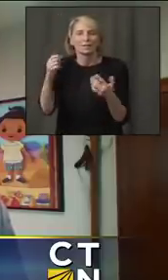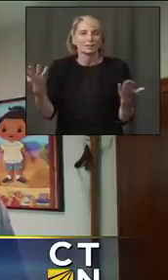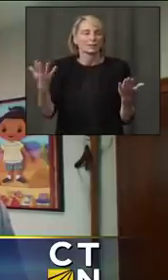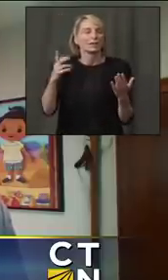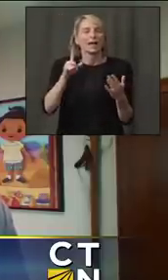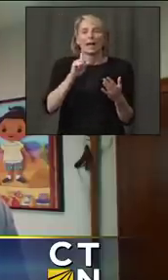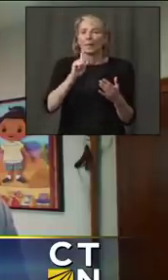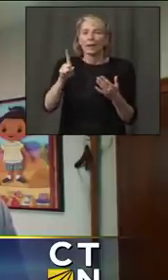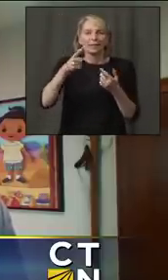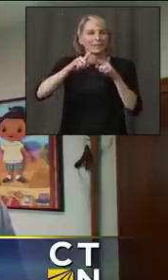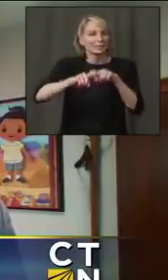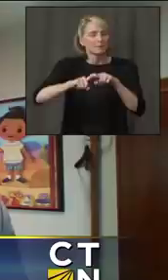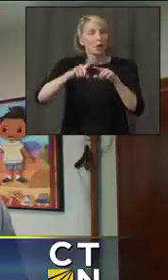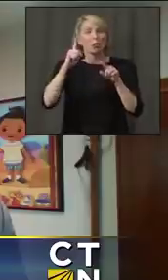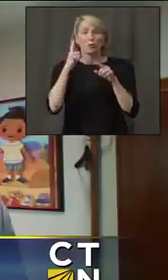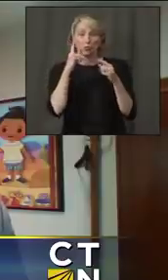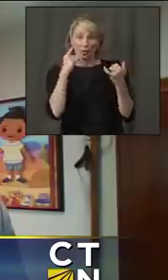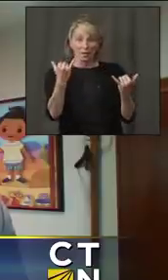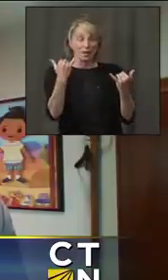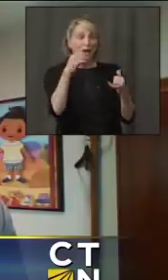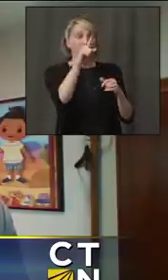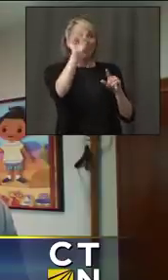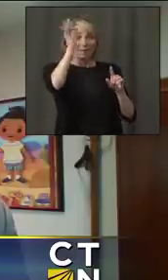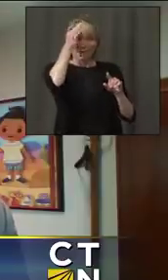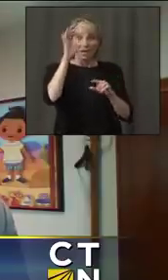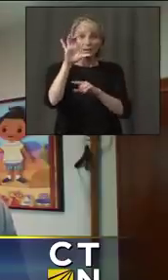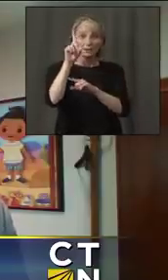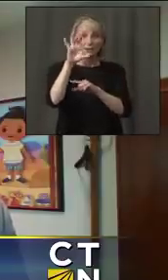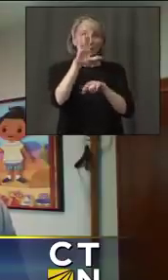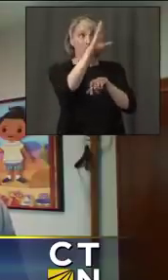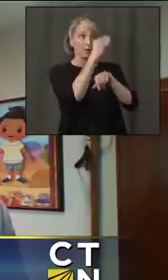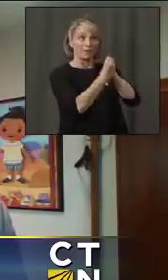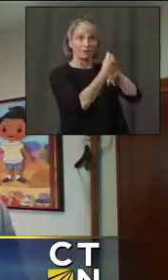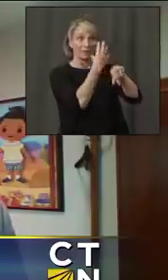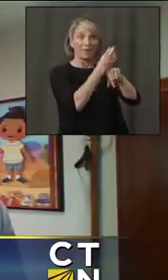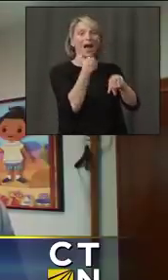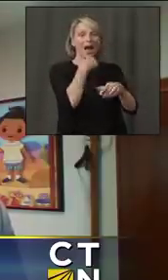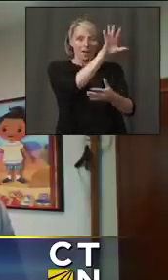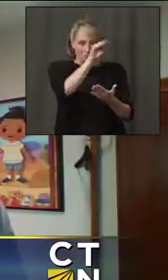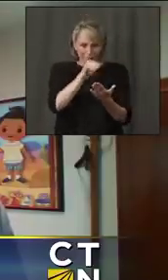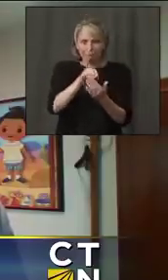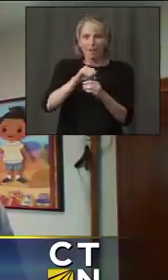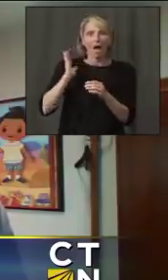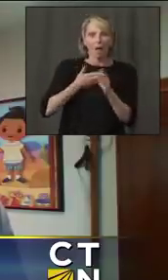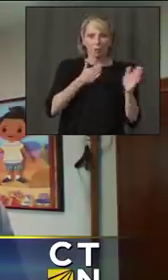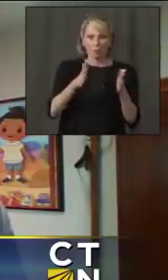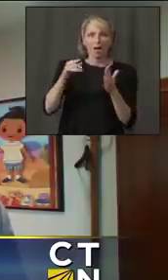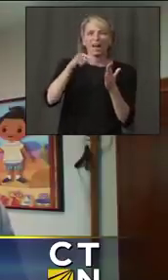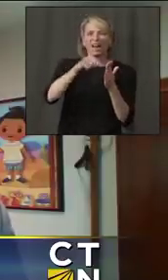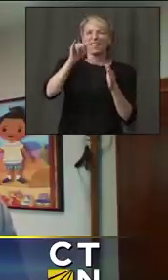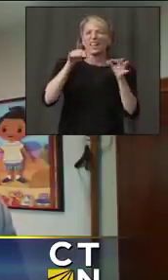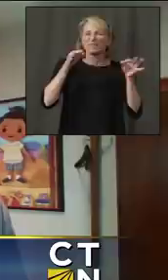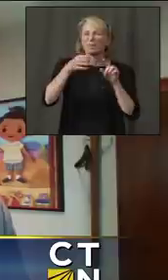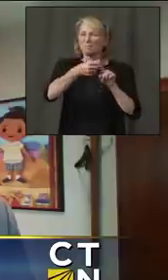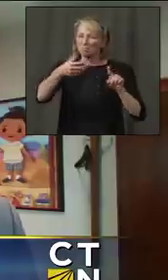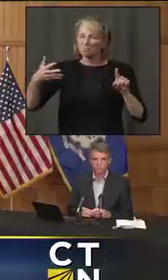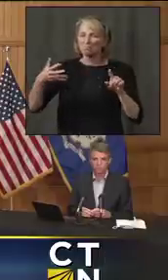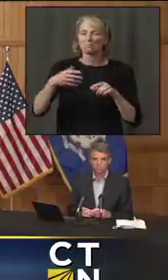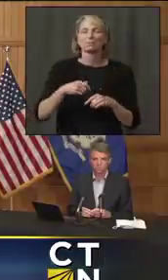school. So the CDC guidelines, which are linked on our plan, provide much more information. Thank you.